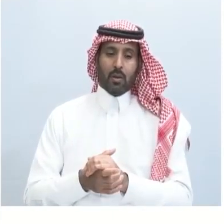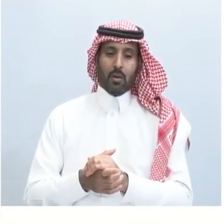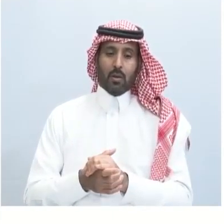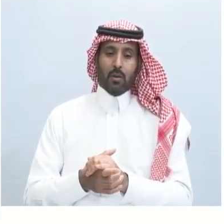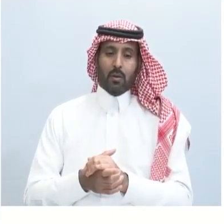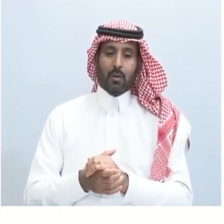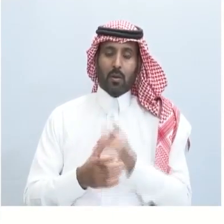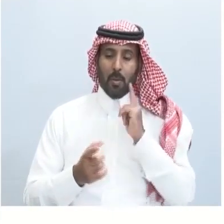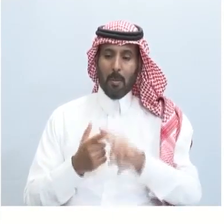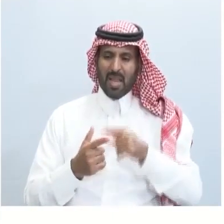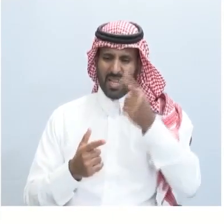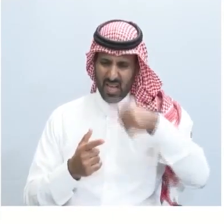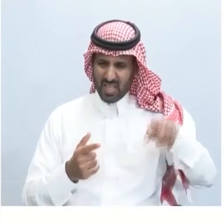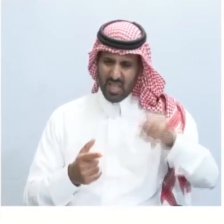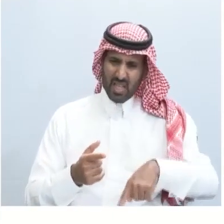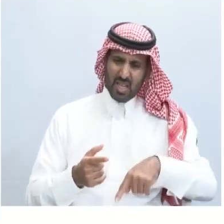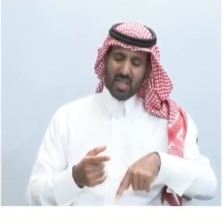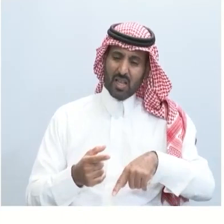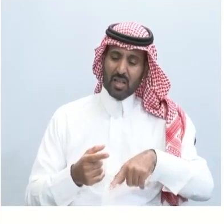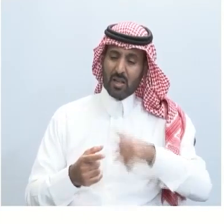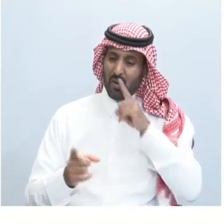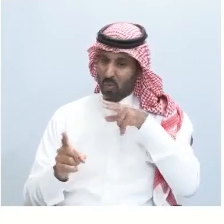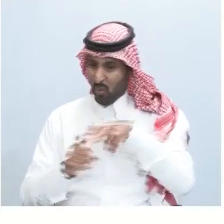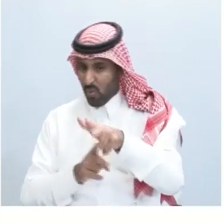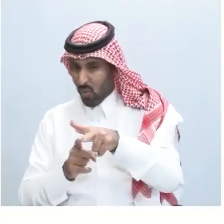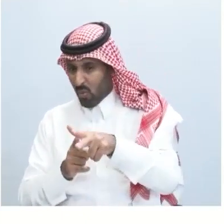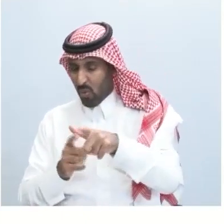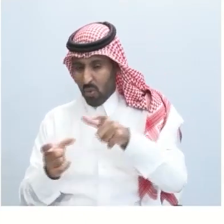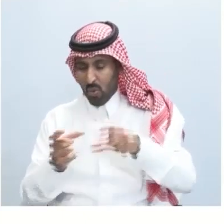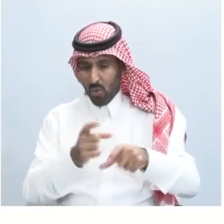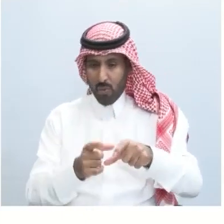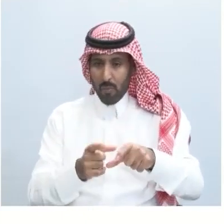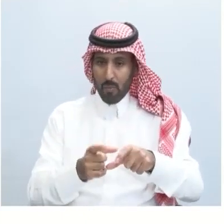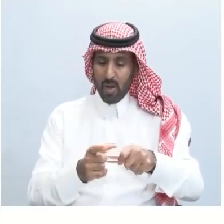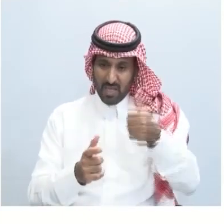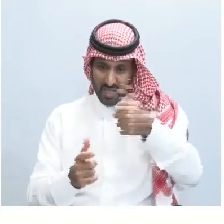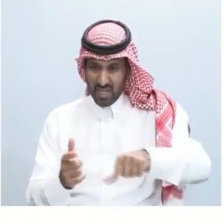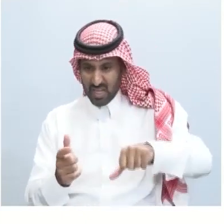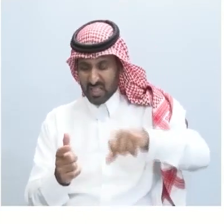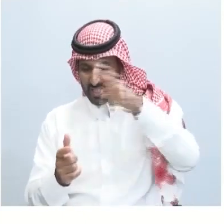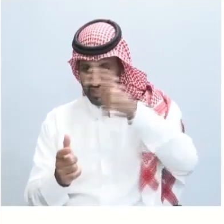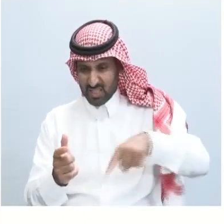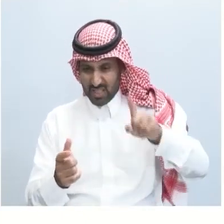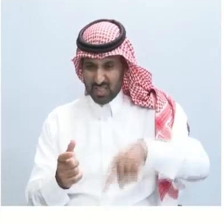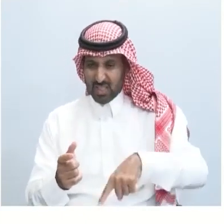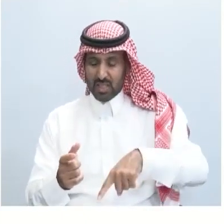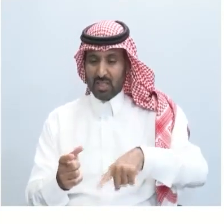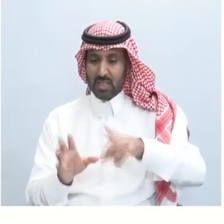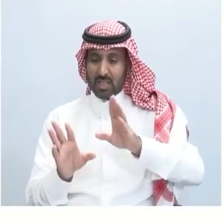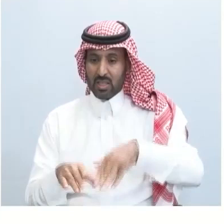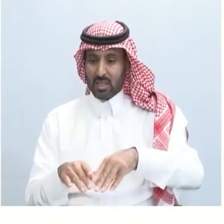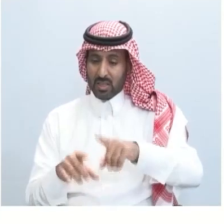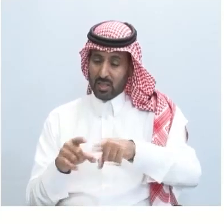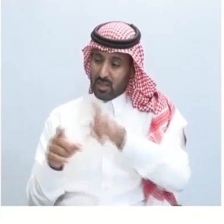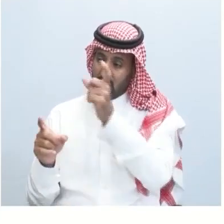about penalties. If an offensive player interferes with the goaltender's defense, he is given a penalty and sent to the penalty